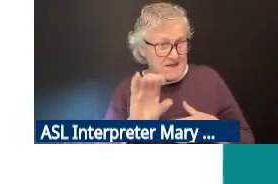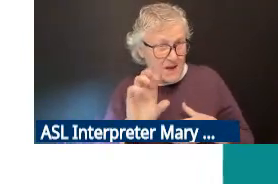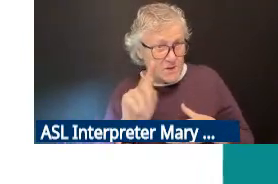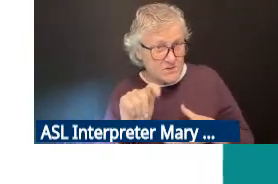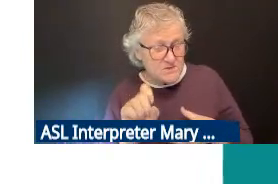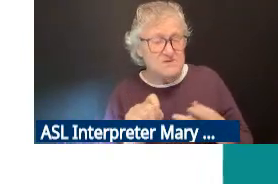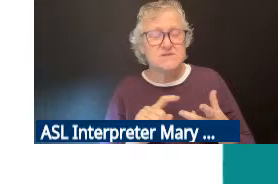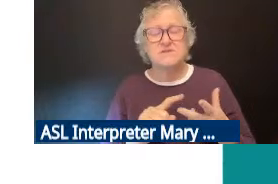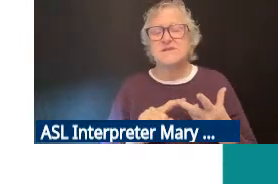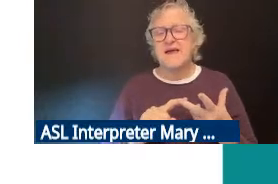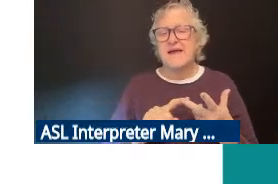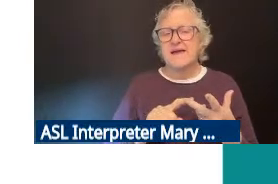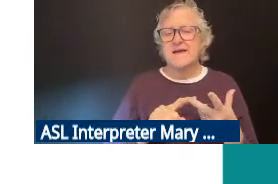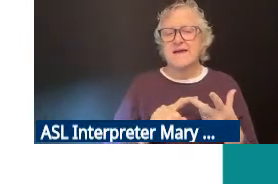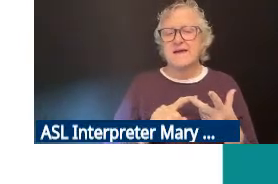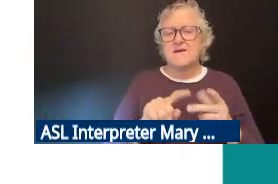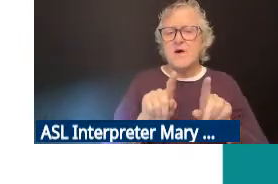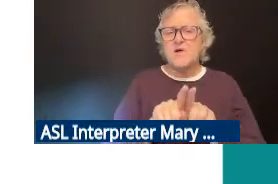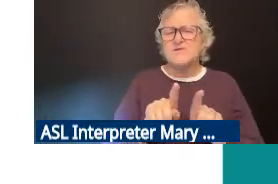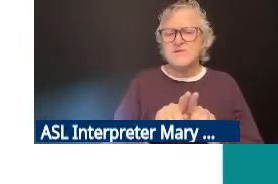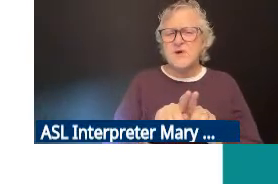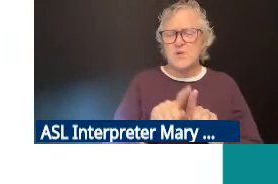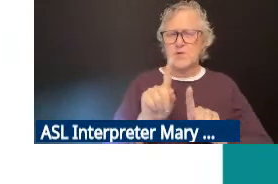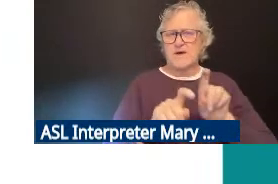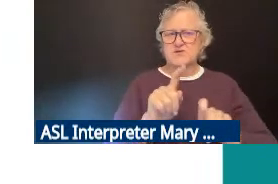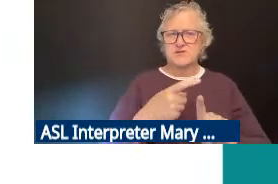on Hayden Island residents specifically.